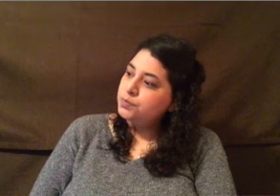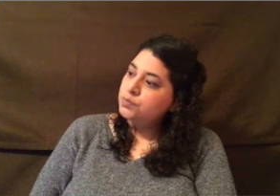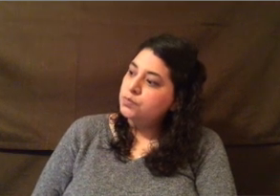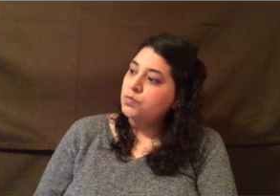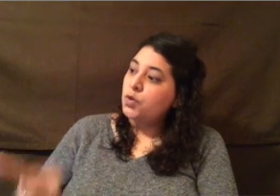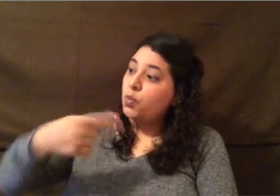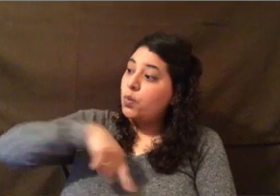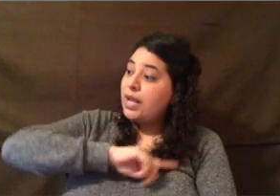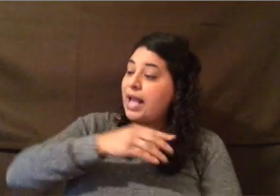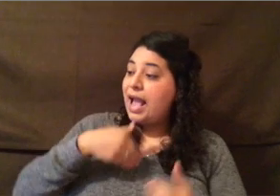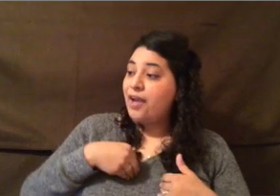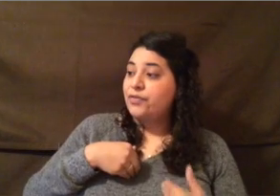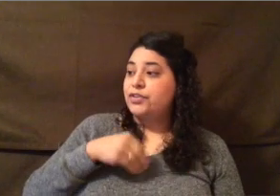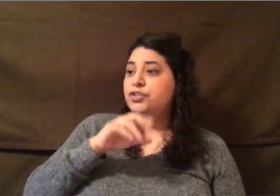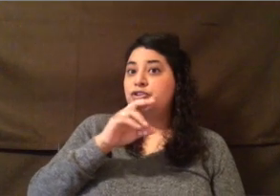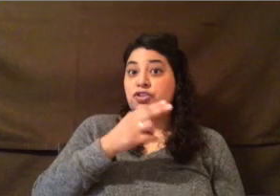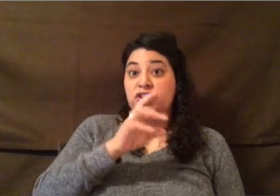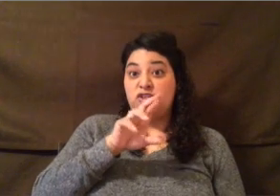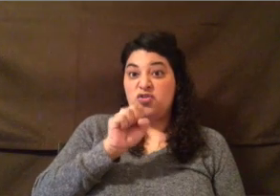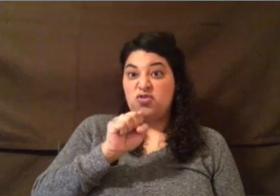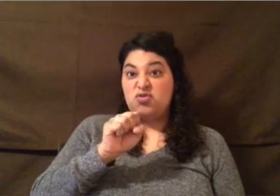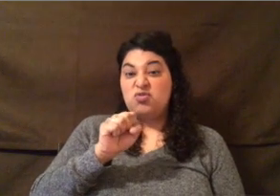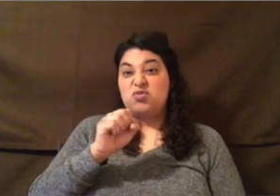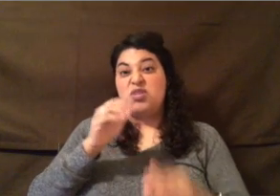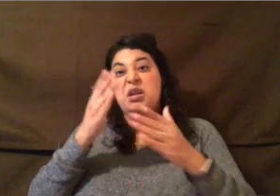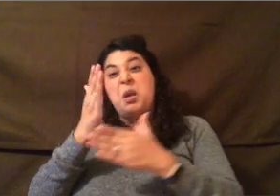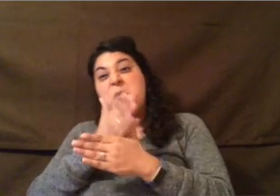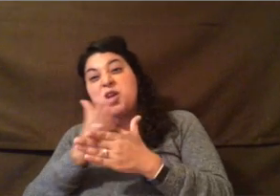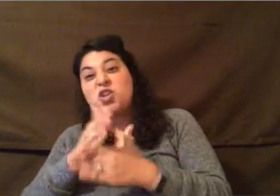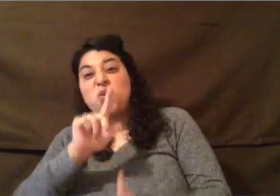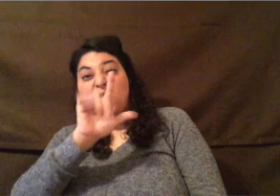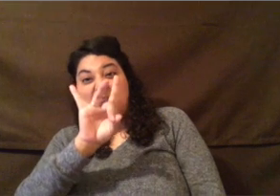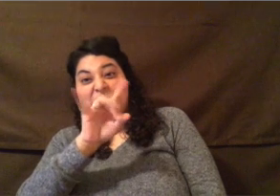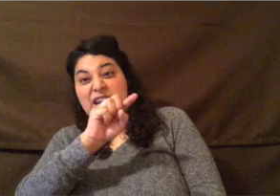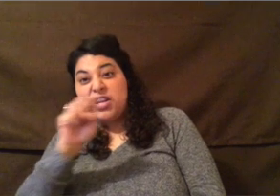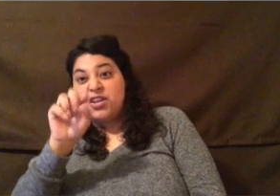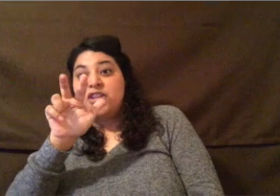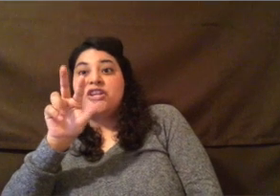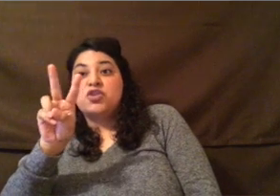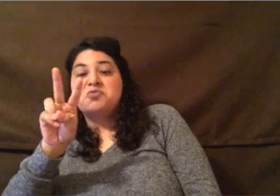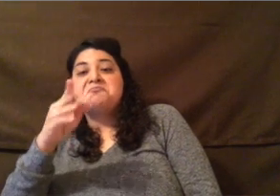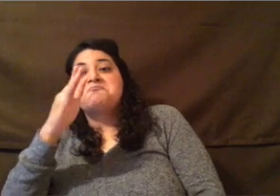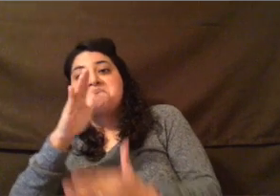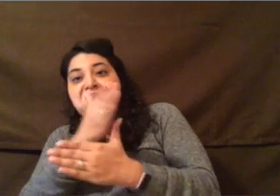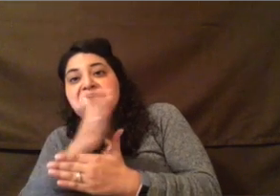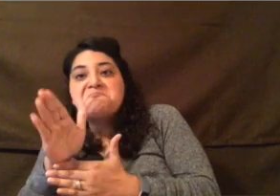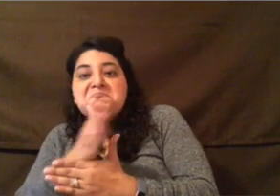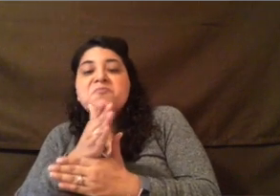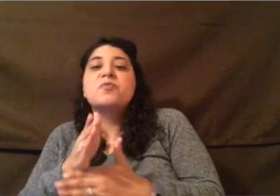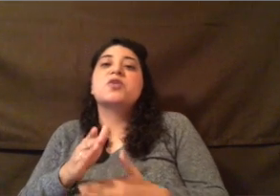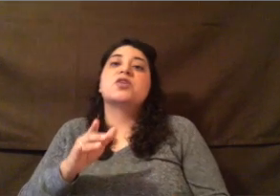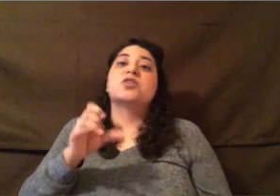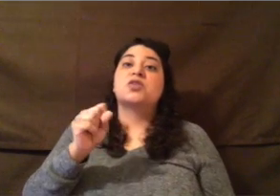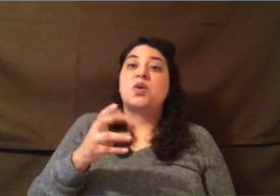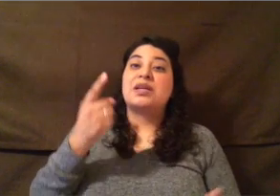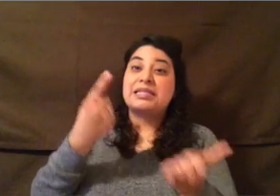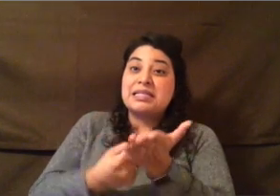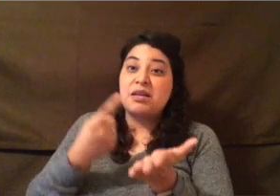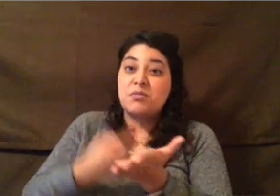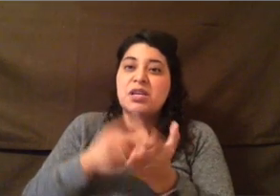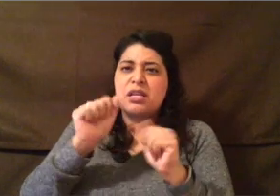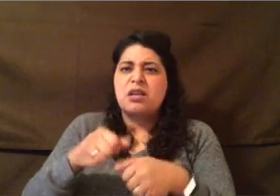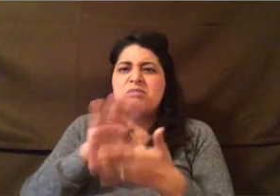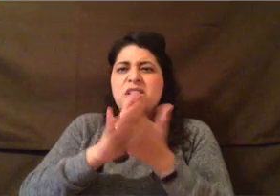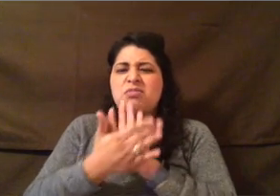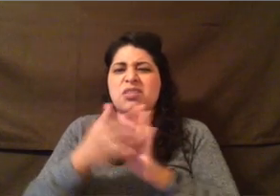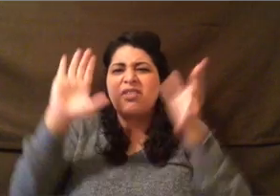our checkers bar in between 28 students and 32 students. So sometimes it can be kind of confusing